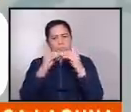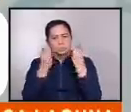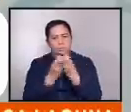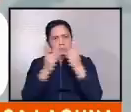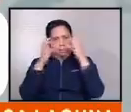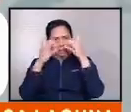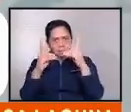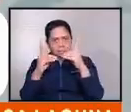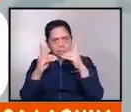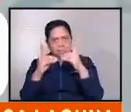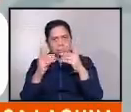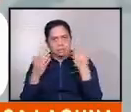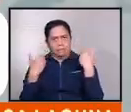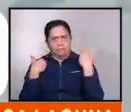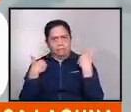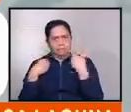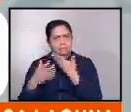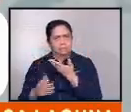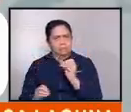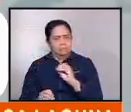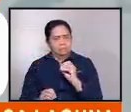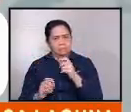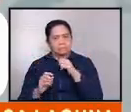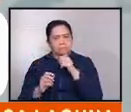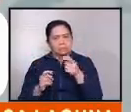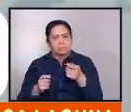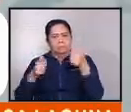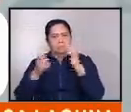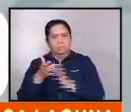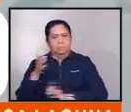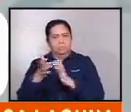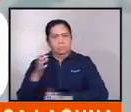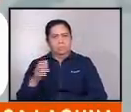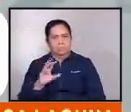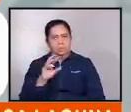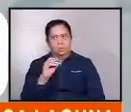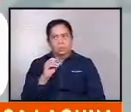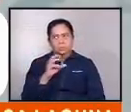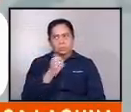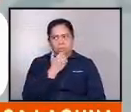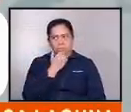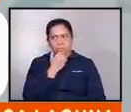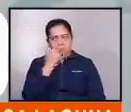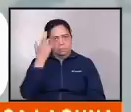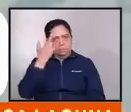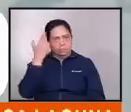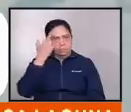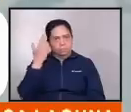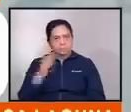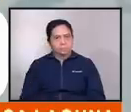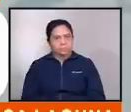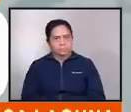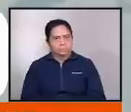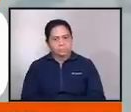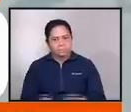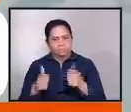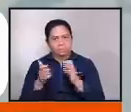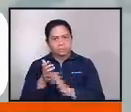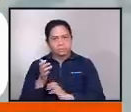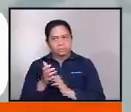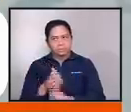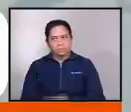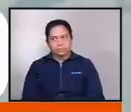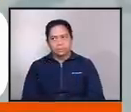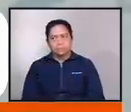regulations kasi school yan eh. Pero yun, hindi pwede automatically i-deduct. There's no reason or law for that na biglaan mong i-deduct na